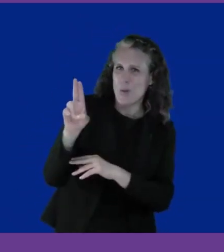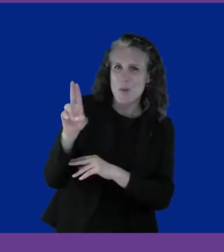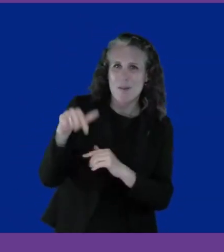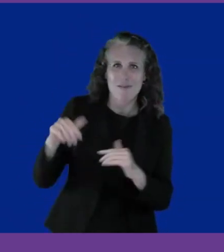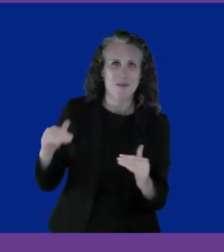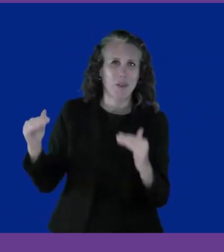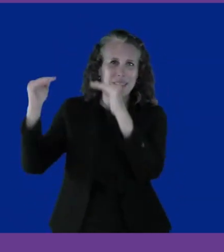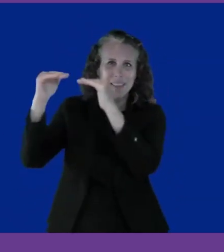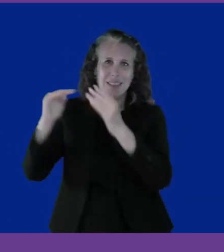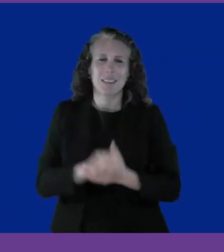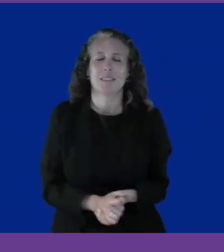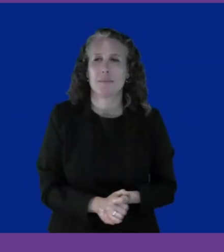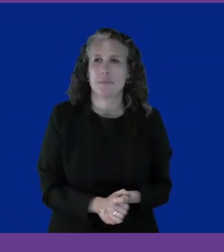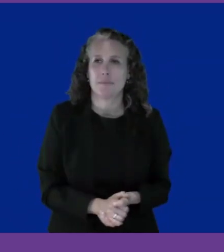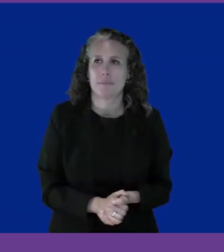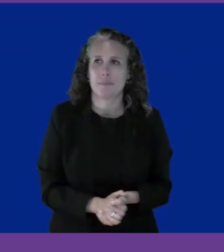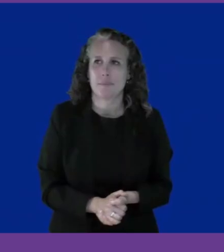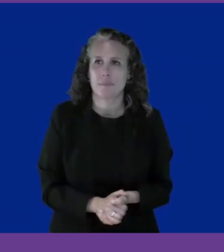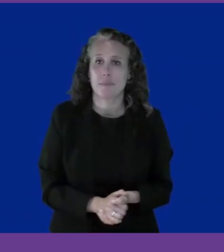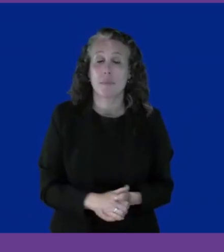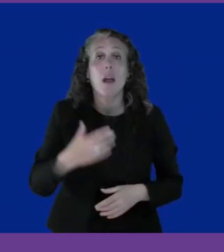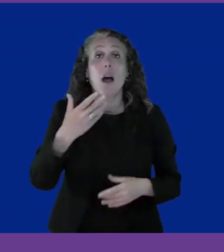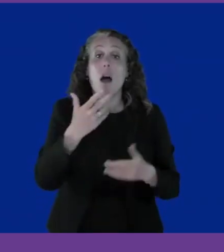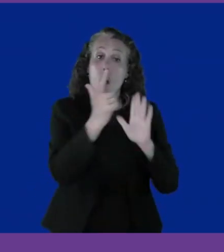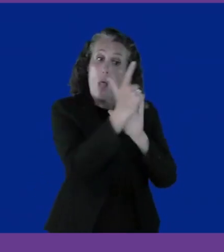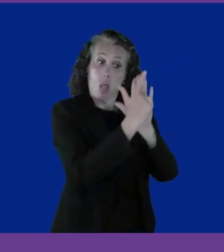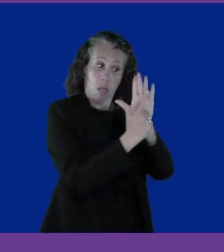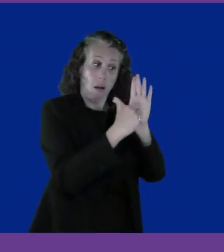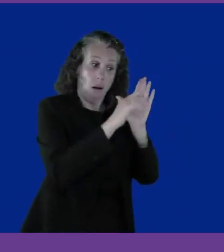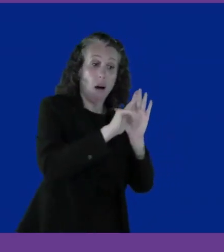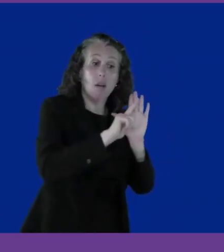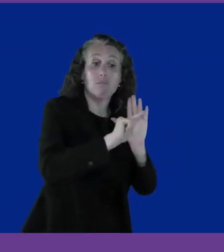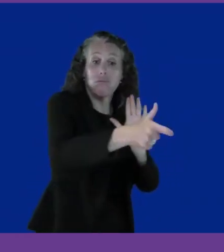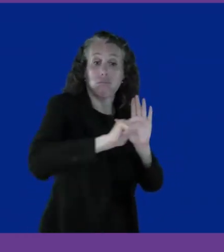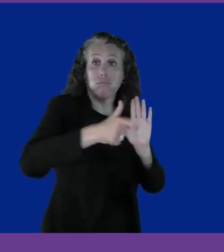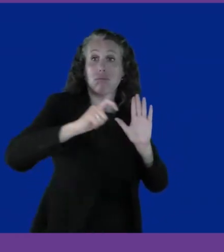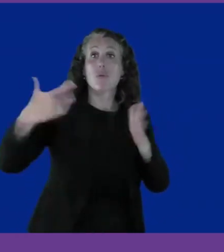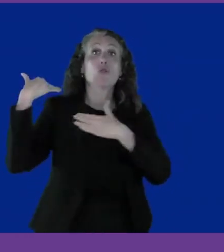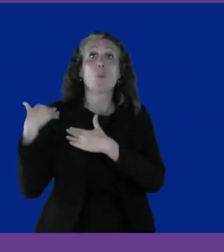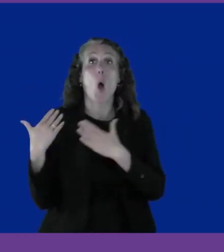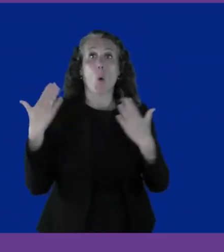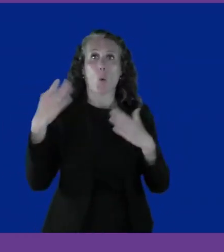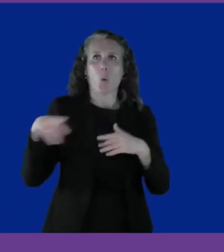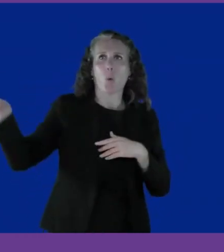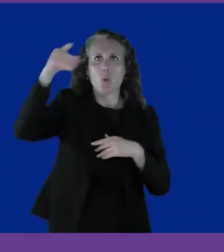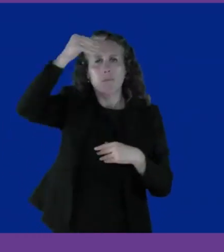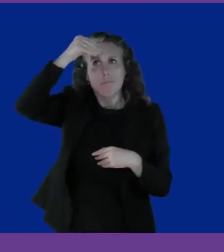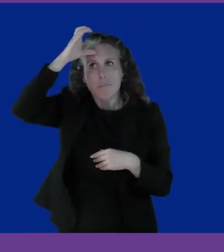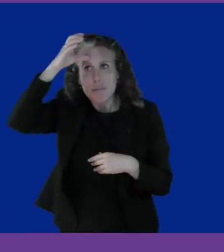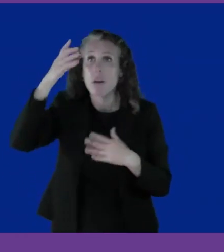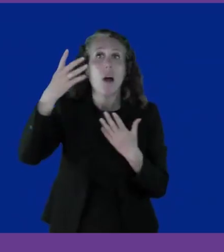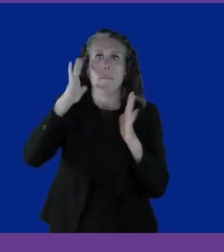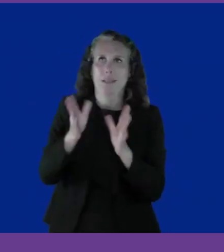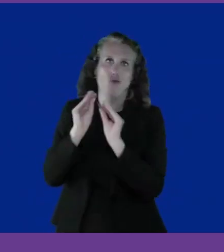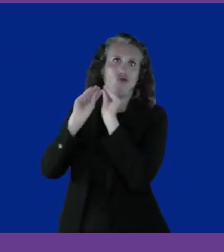beginning, implementing EU accessibility legislation is in the hands of the professionals, and professionals need to be trained. They need to be